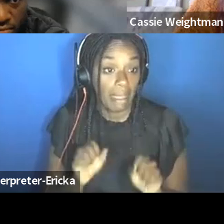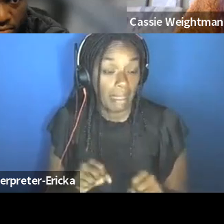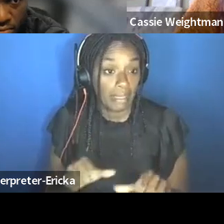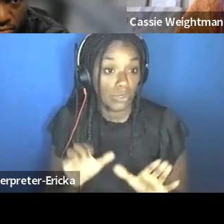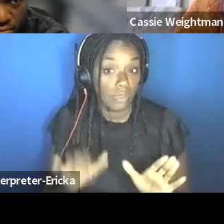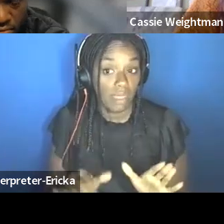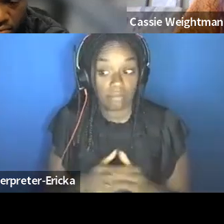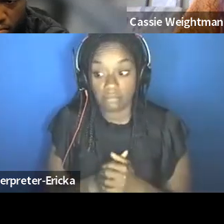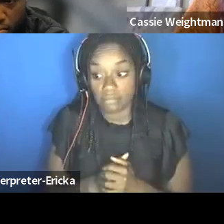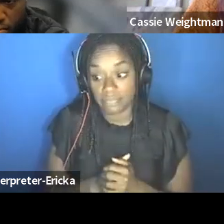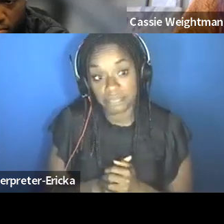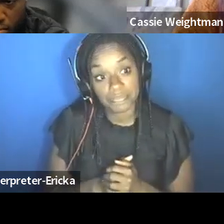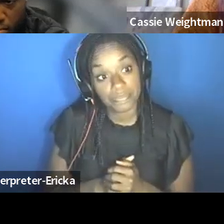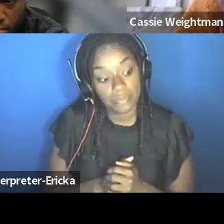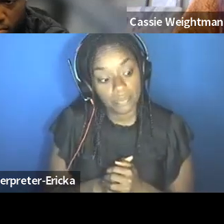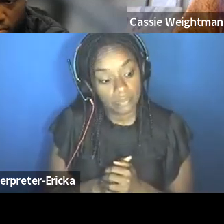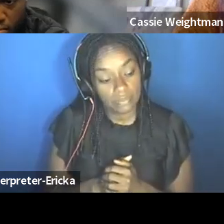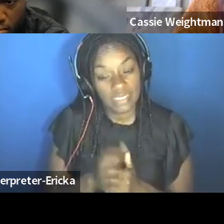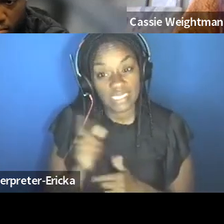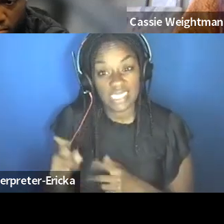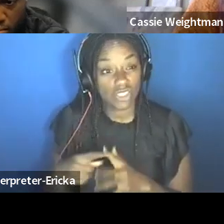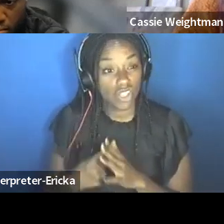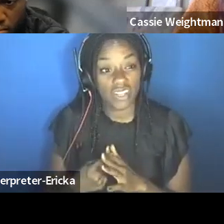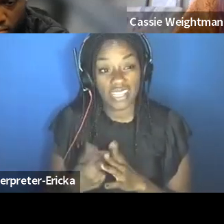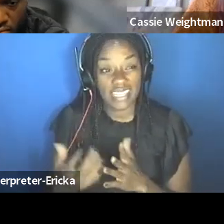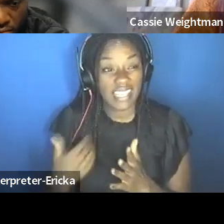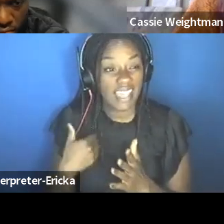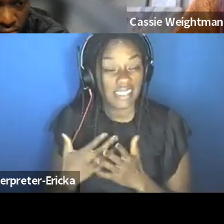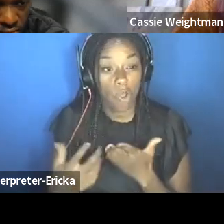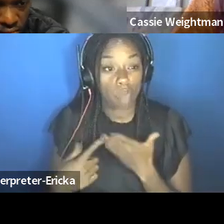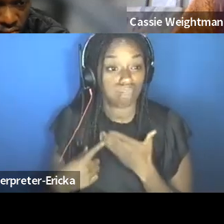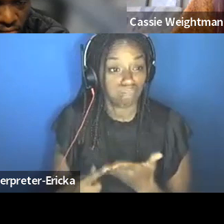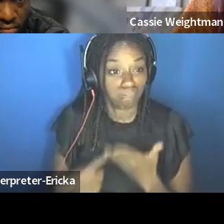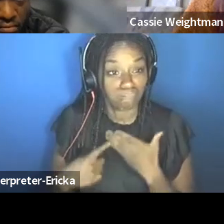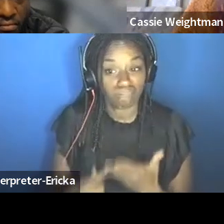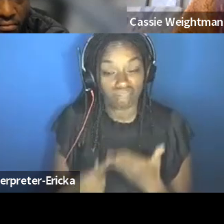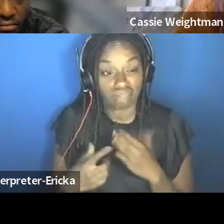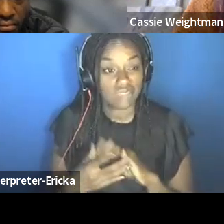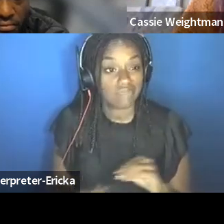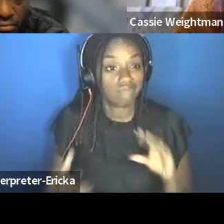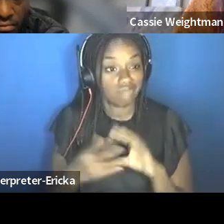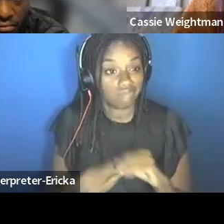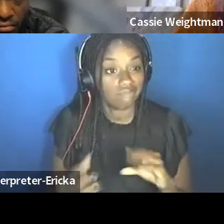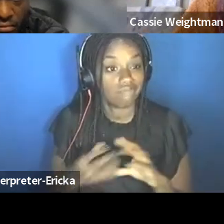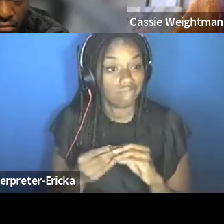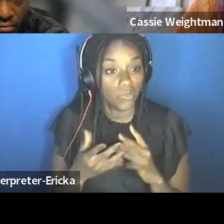because it's, he got it started and he has a whole dialogue, a whole narrative that's going to be about